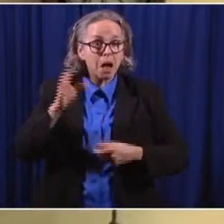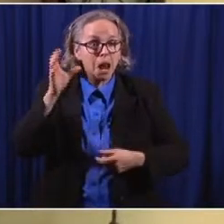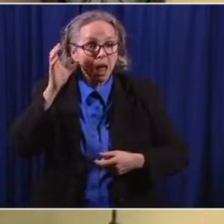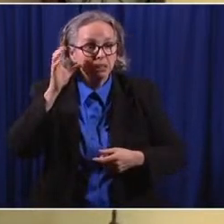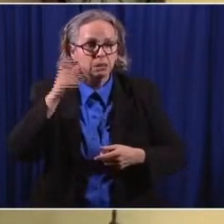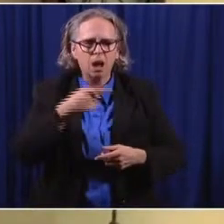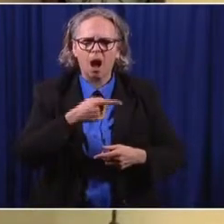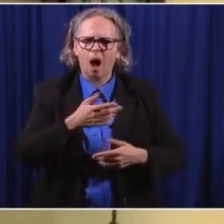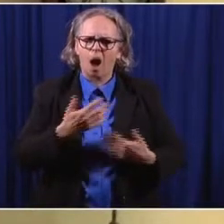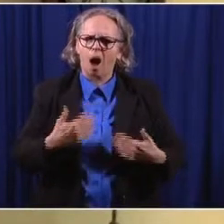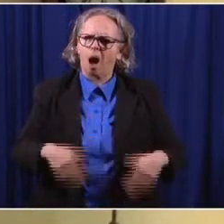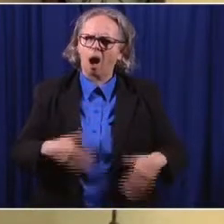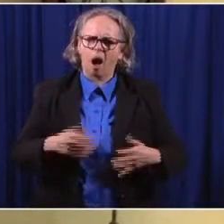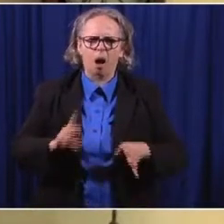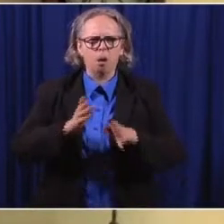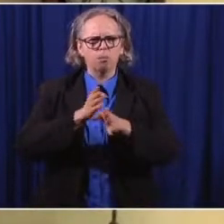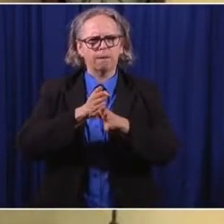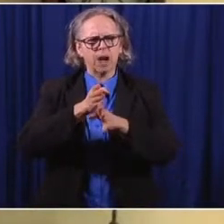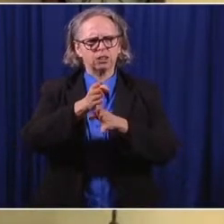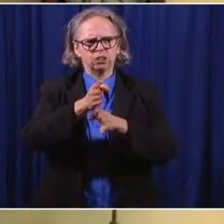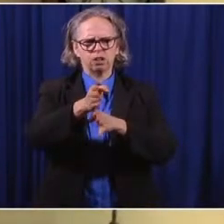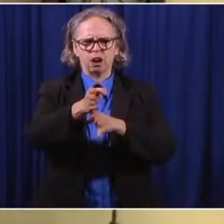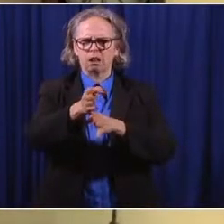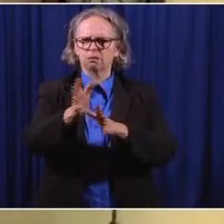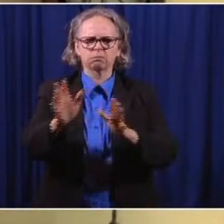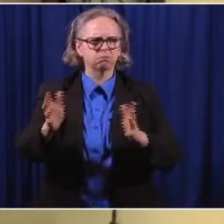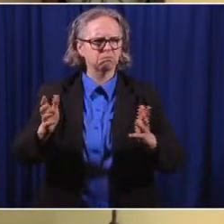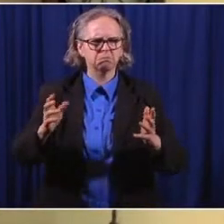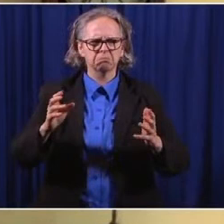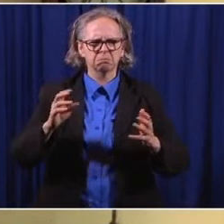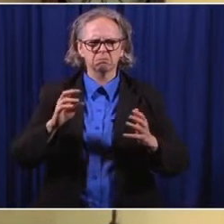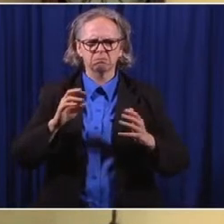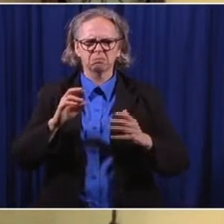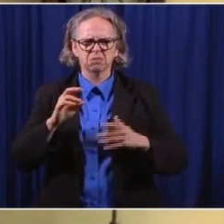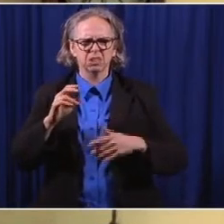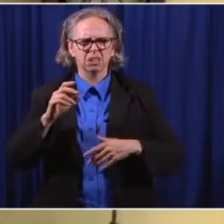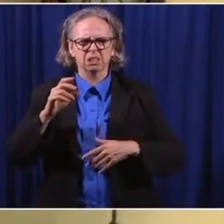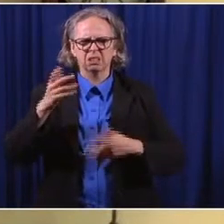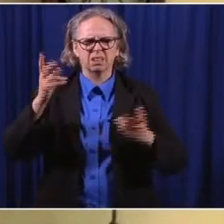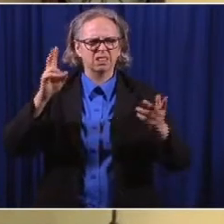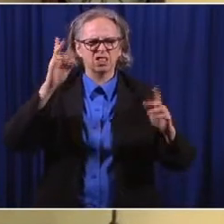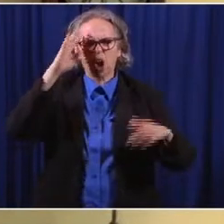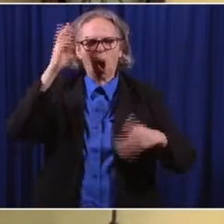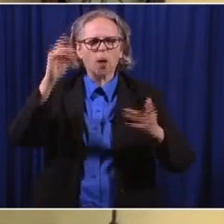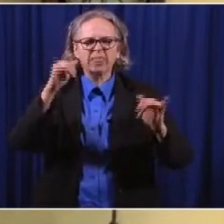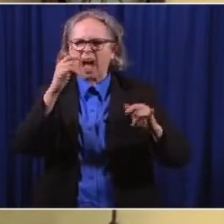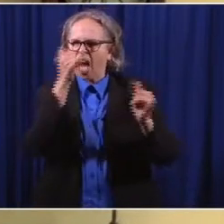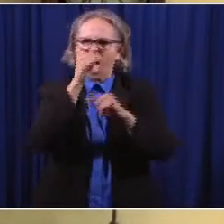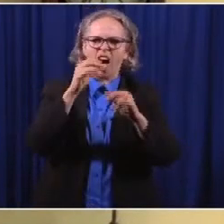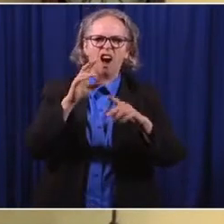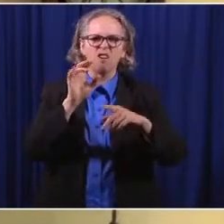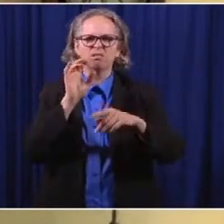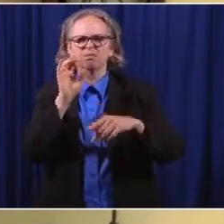businesslike, no nonsense, straightforward. Let's get the job done. That has been my